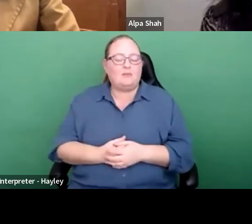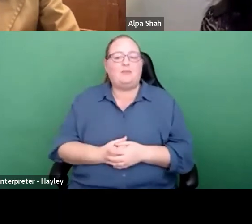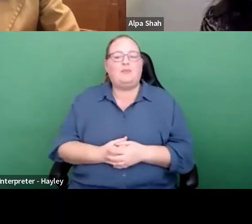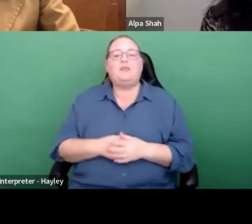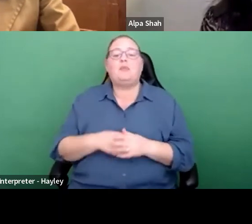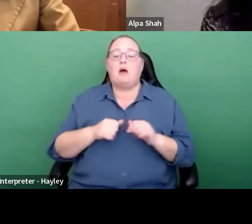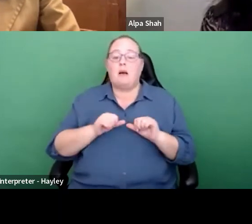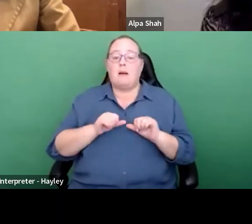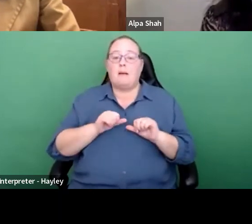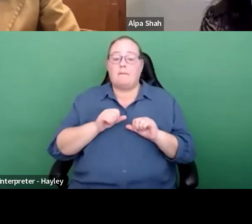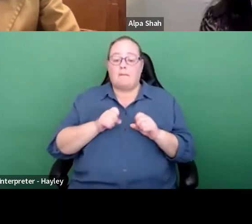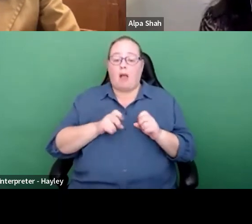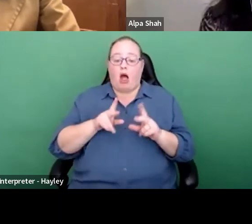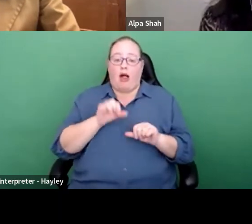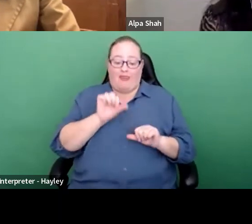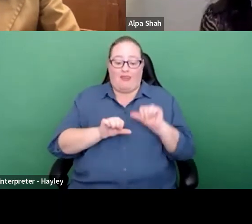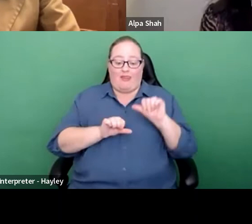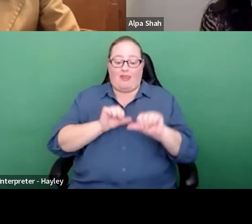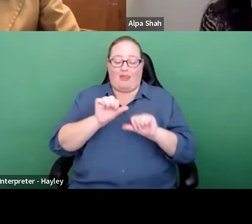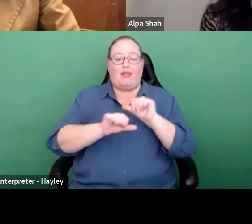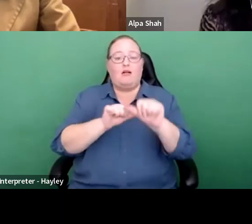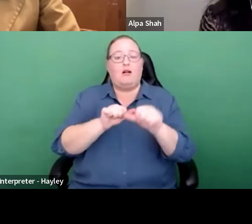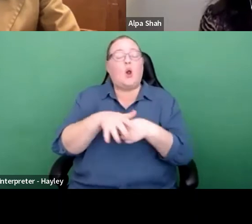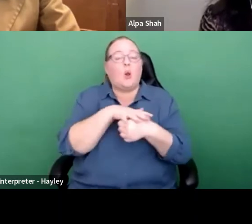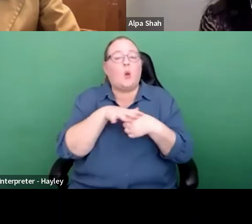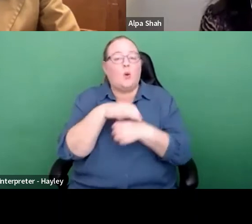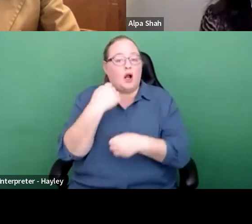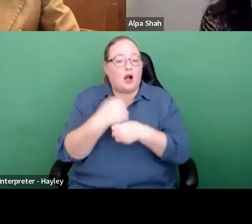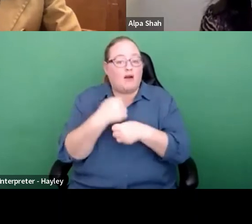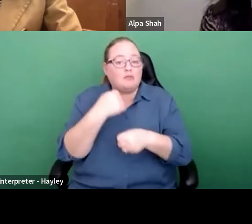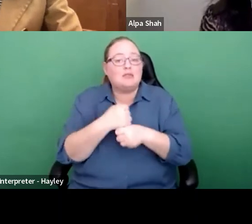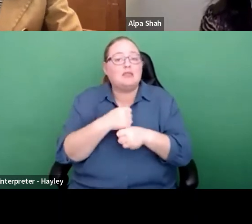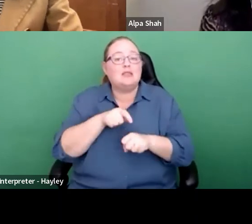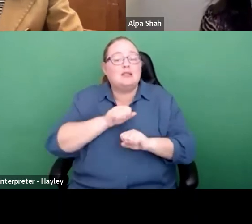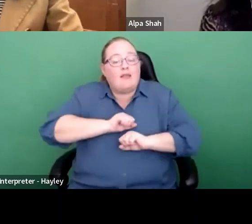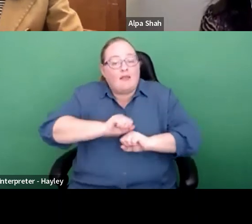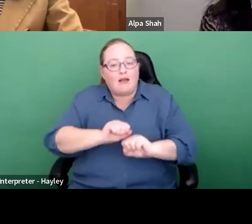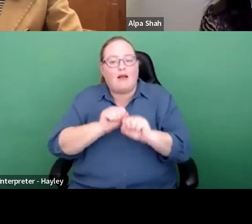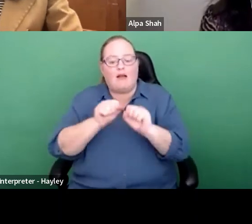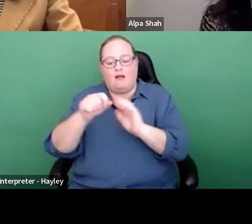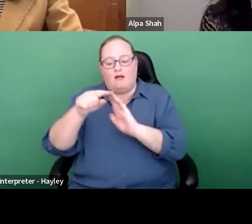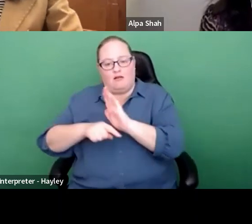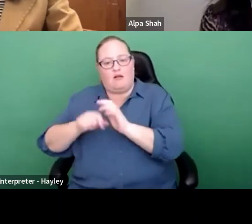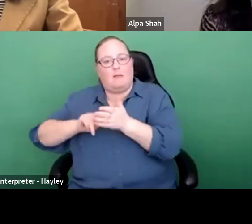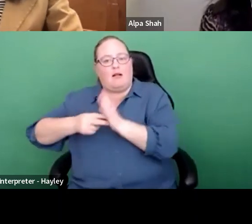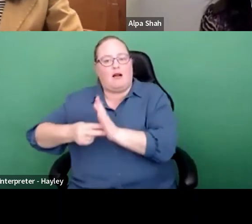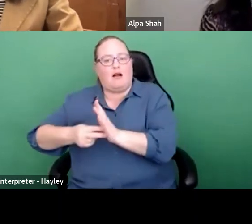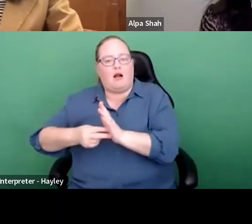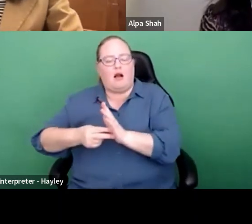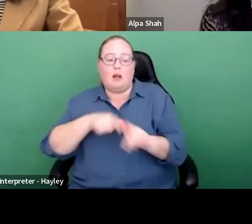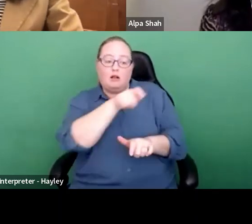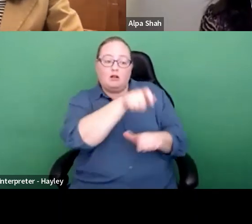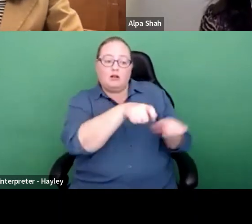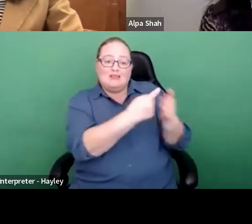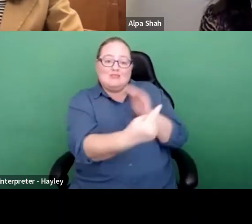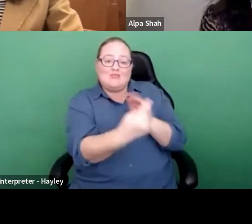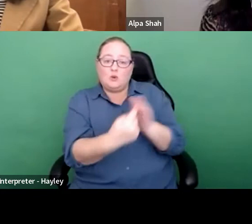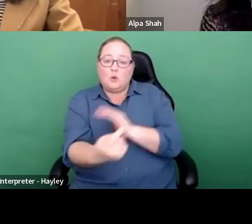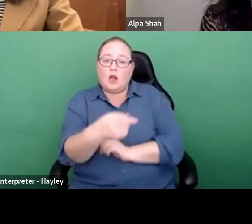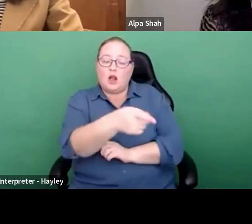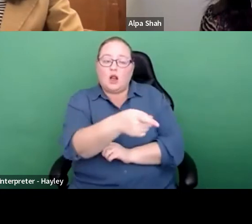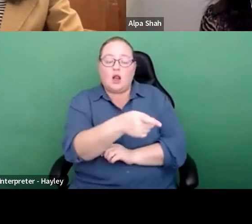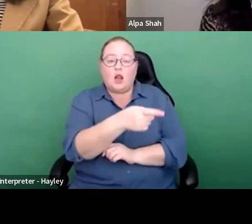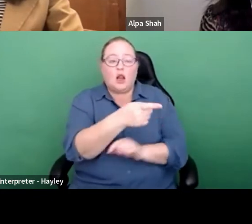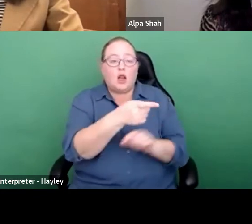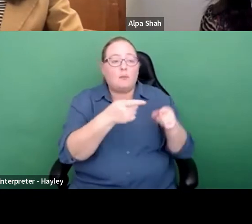governmental level, and they don't necessarily align with someone's own aspirations or their own life projects. So requesting compliance with this